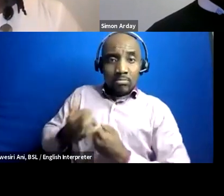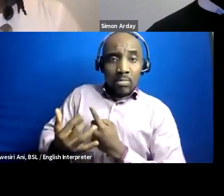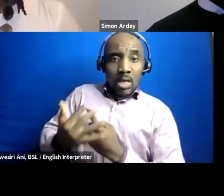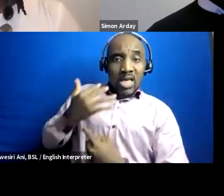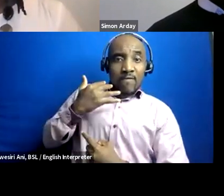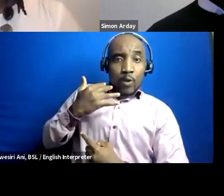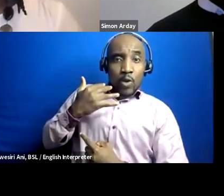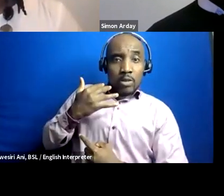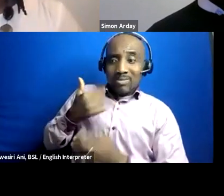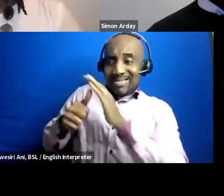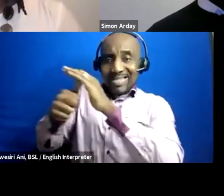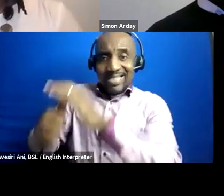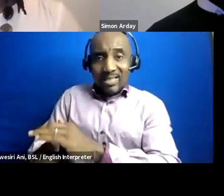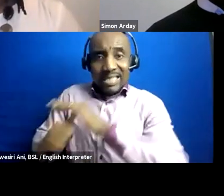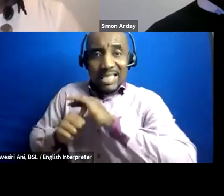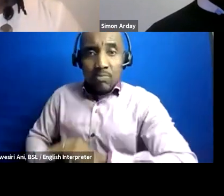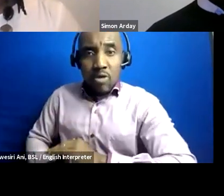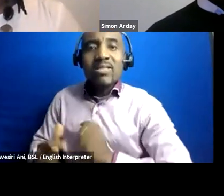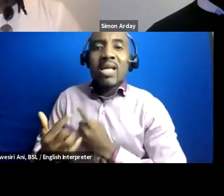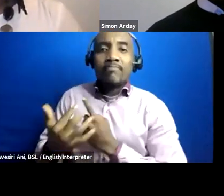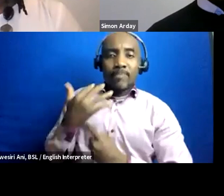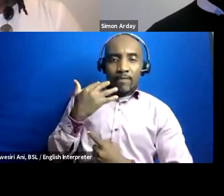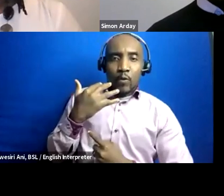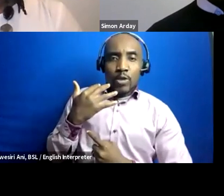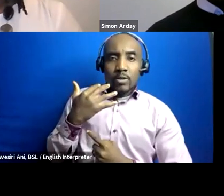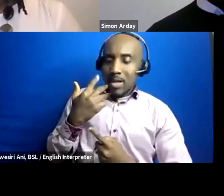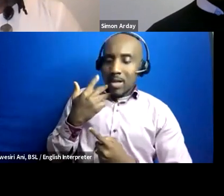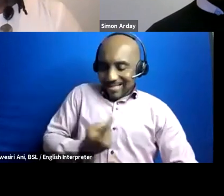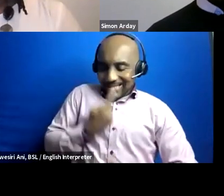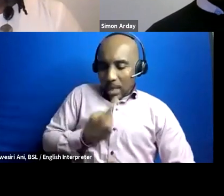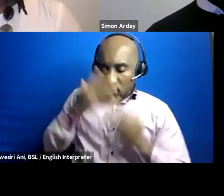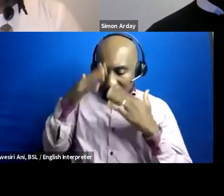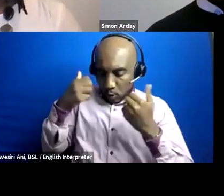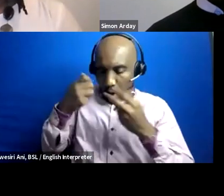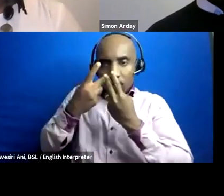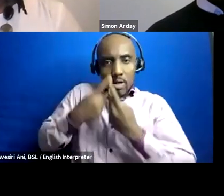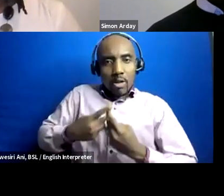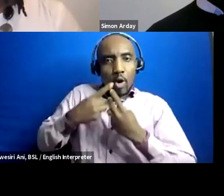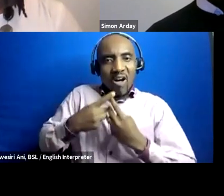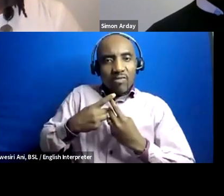somebody else is going through. So also, you know, look after your mental health and look out for the triggers.